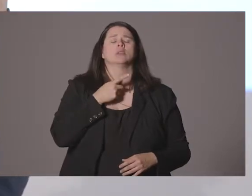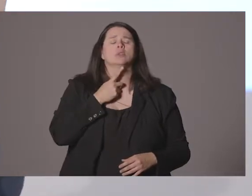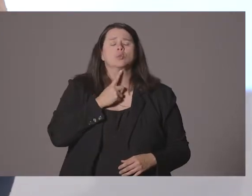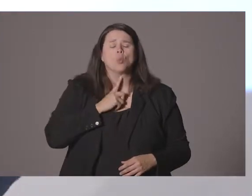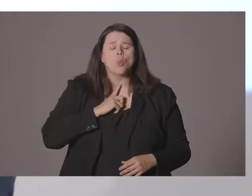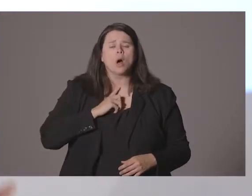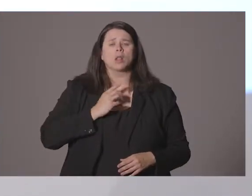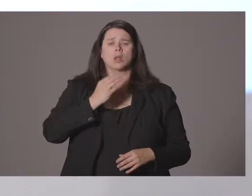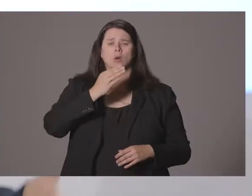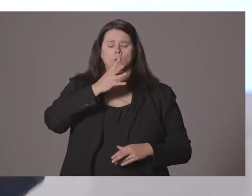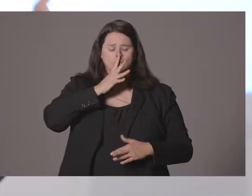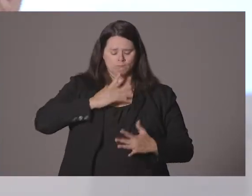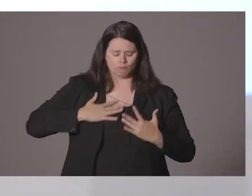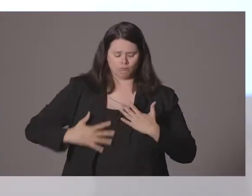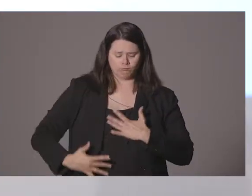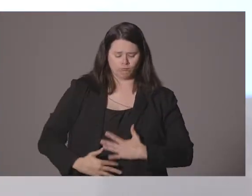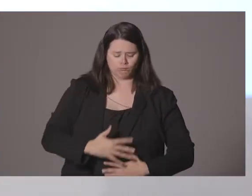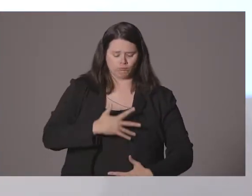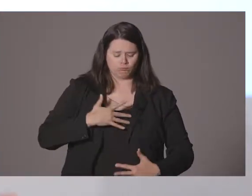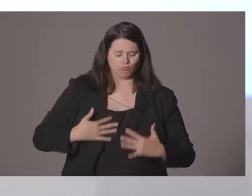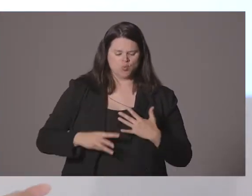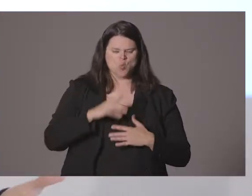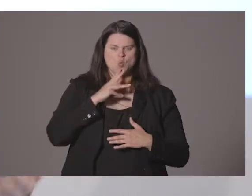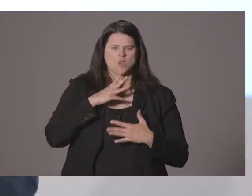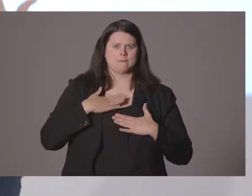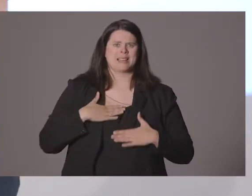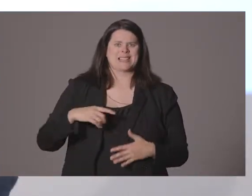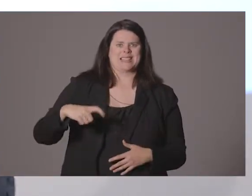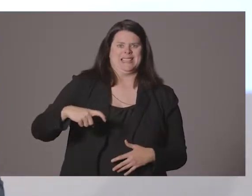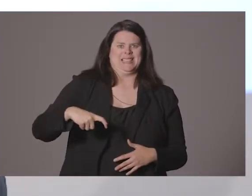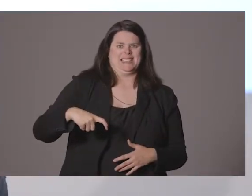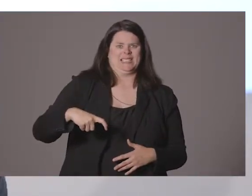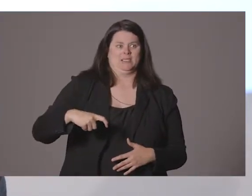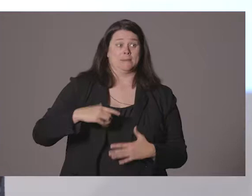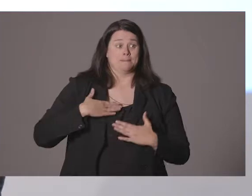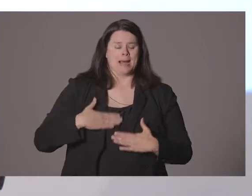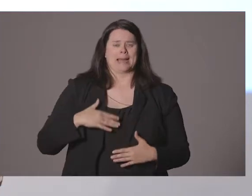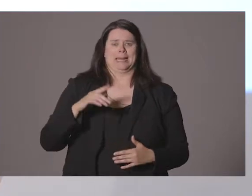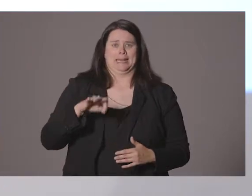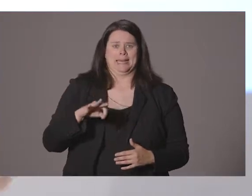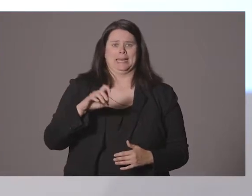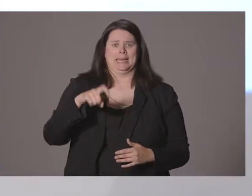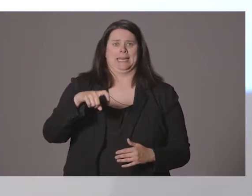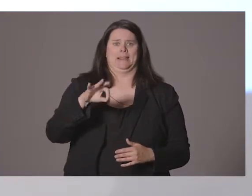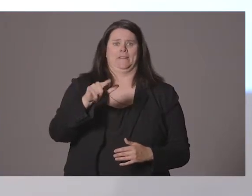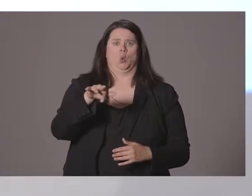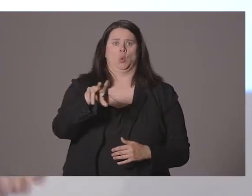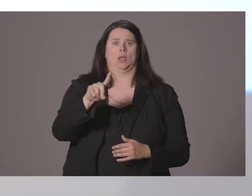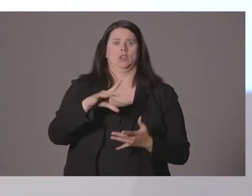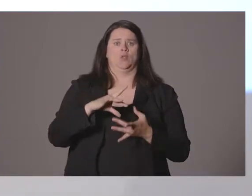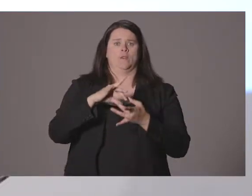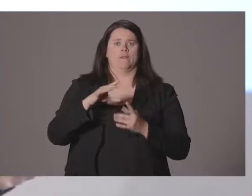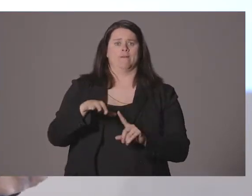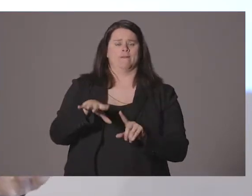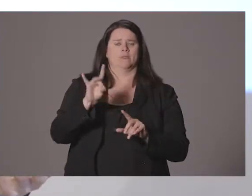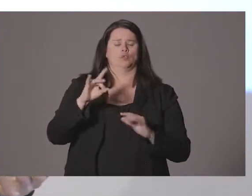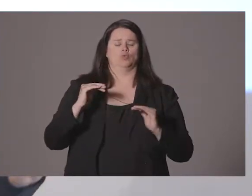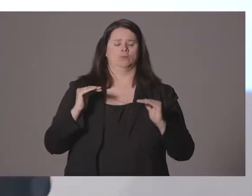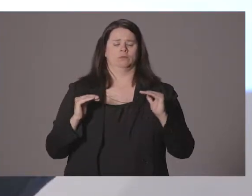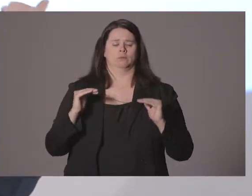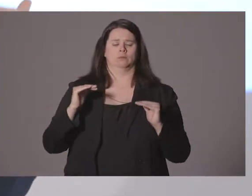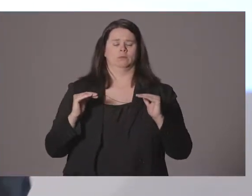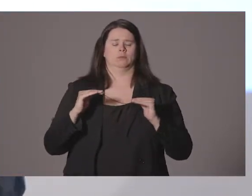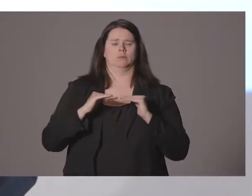the regulating impact of swallowing and having fluid enter our system. Our bodies also just need